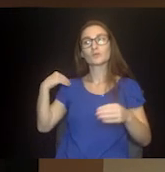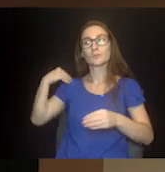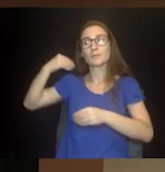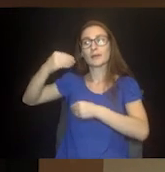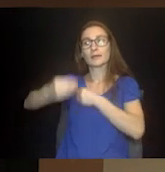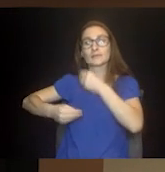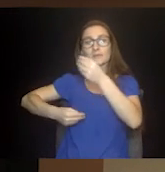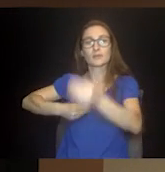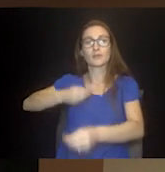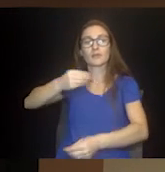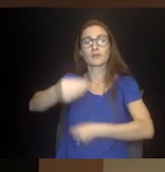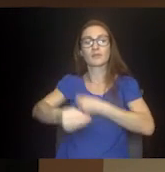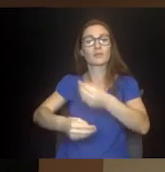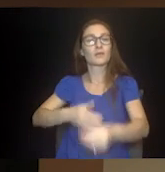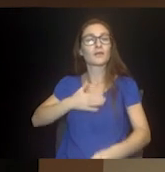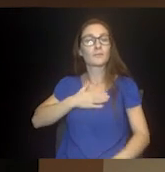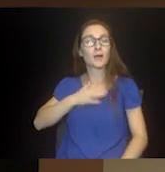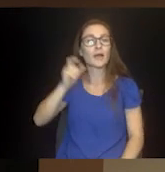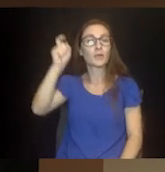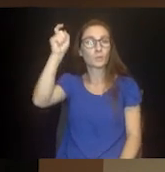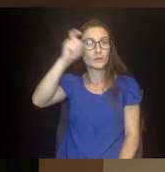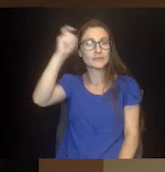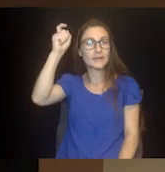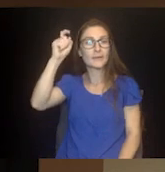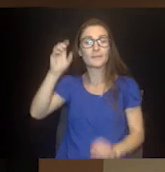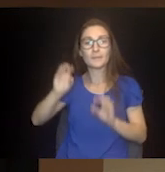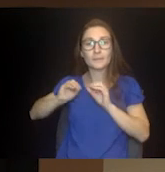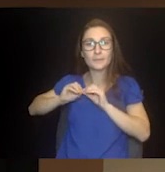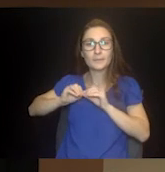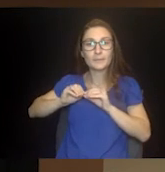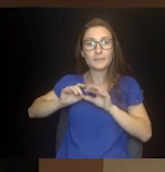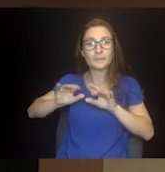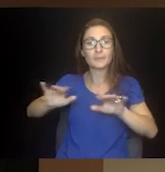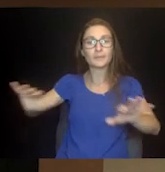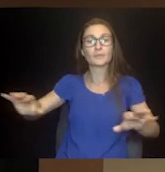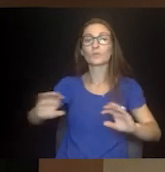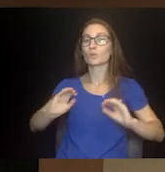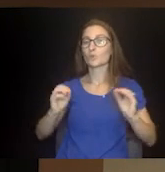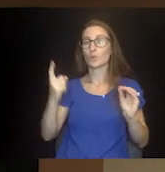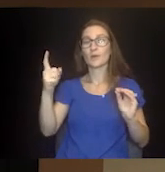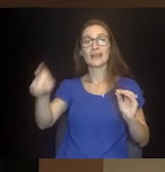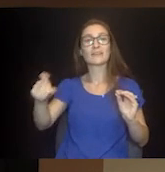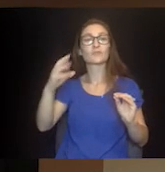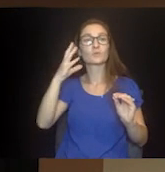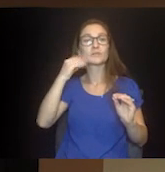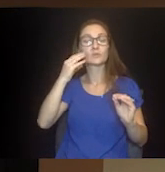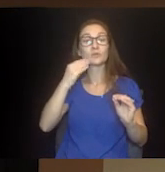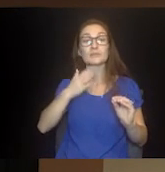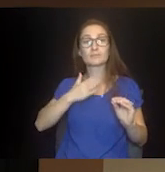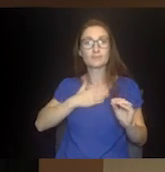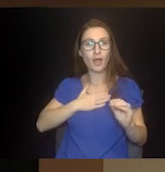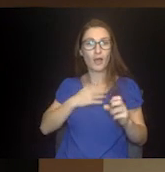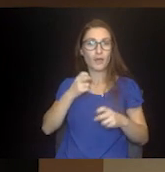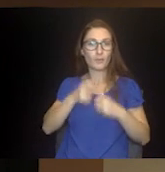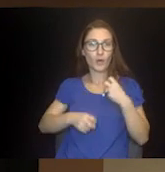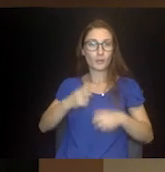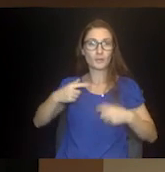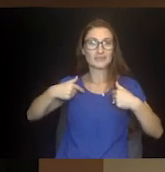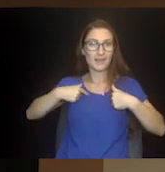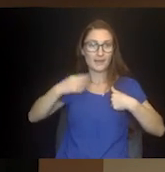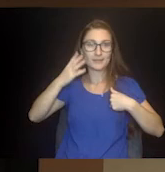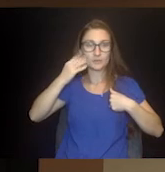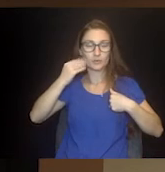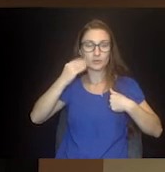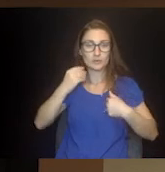that I can pass on my wisdom so that no one else has to go through the